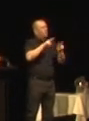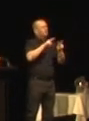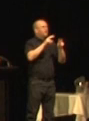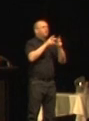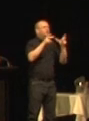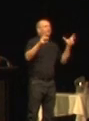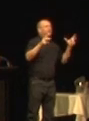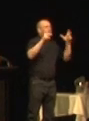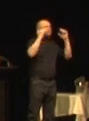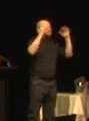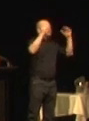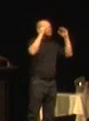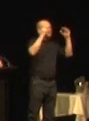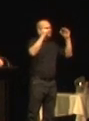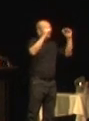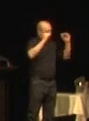day.